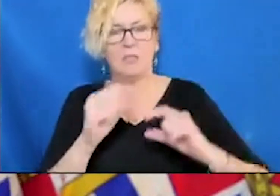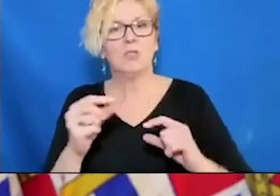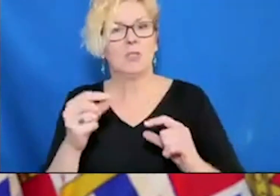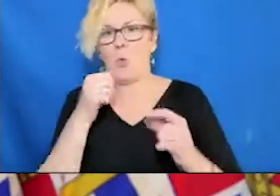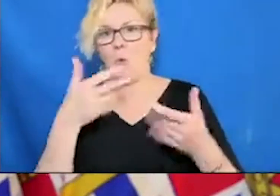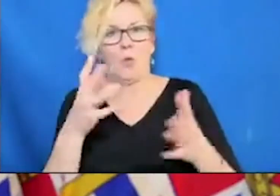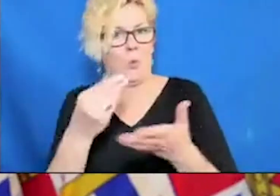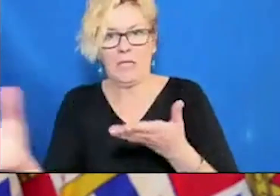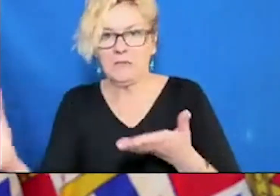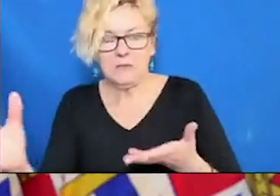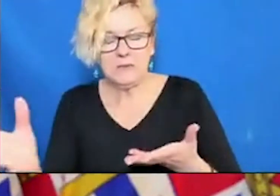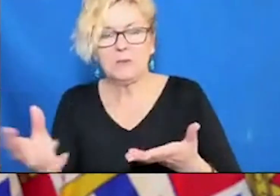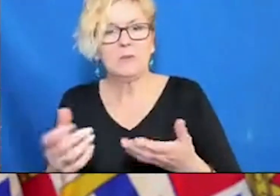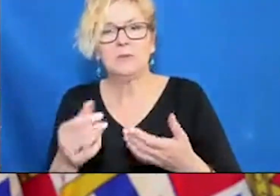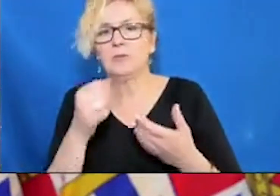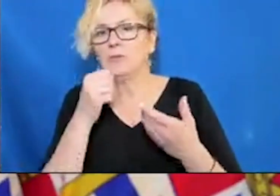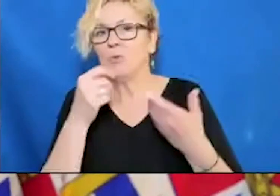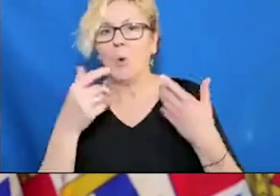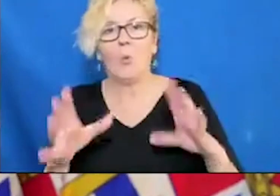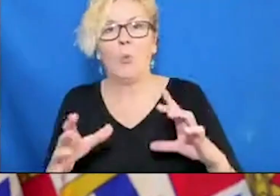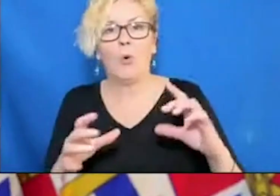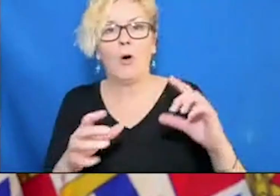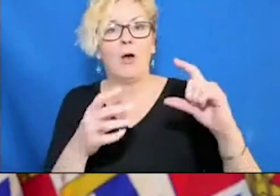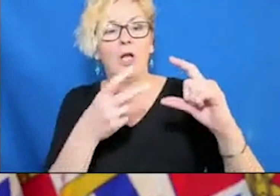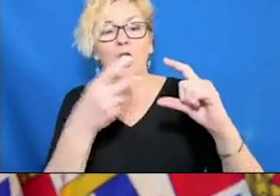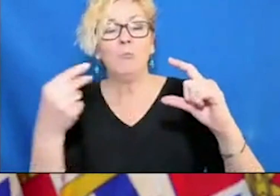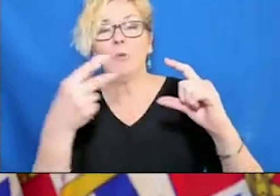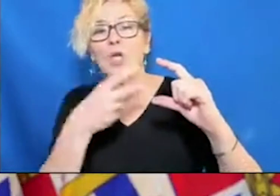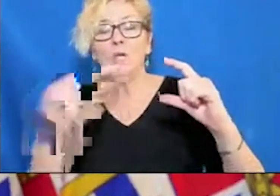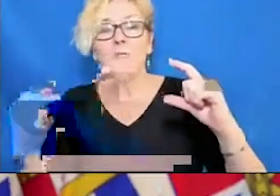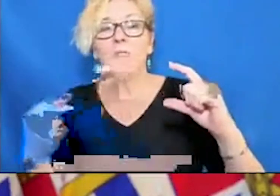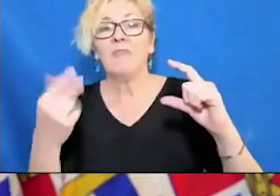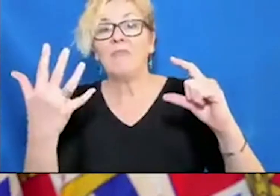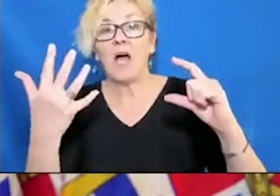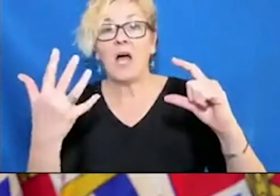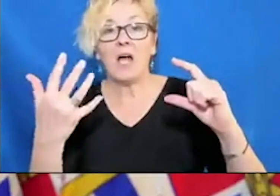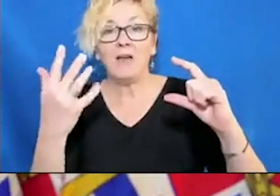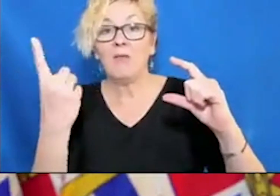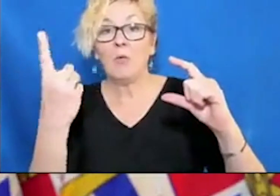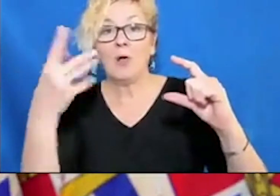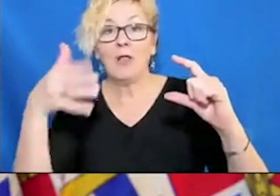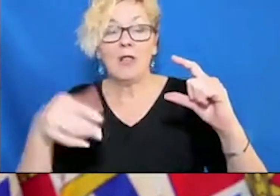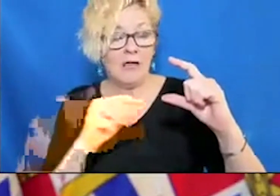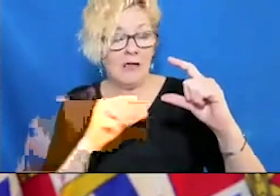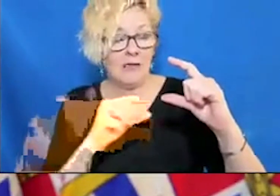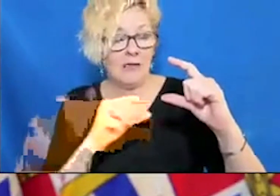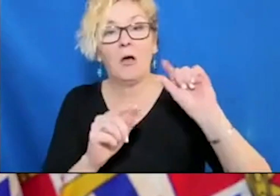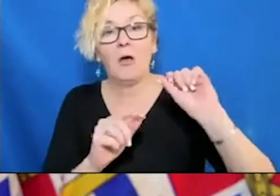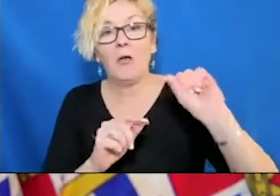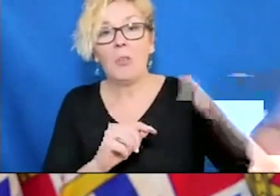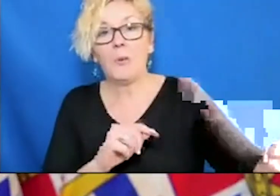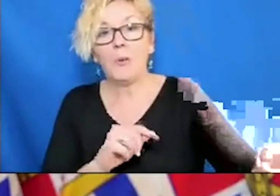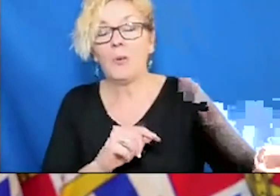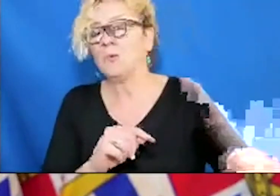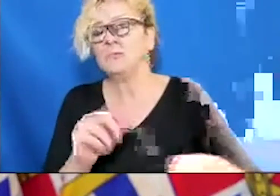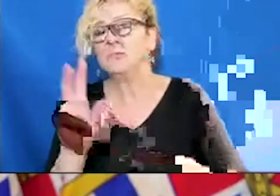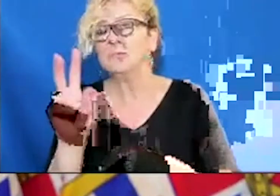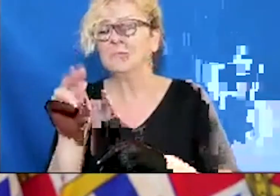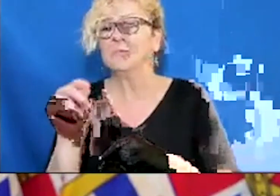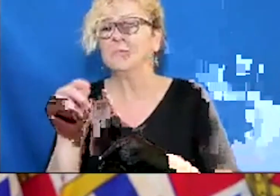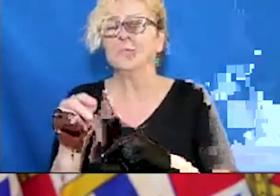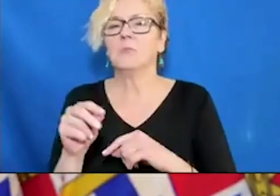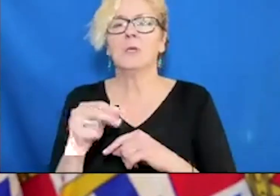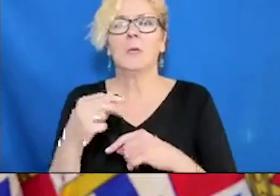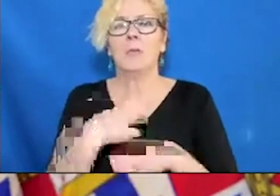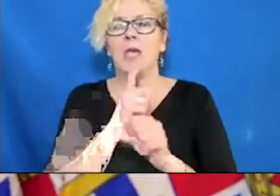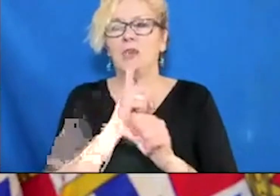to be immunized as they're coming through. And we have a plan for what to do at the end of the day. In some parts of the province, that means that all of the